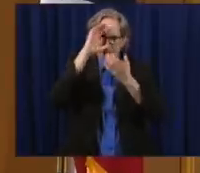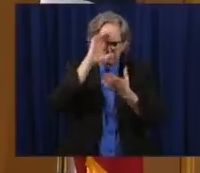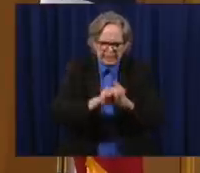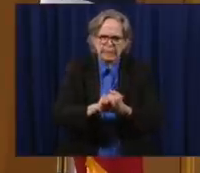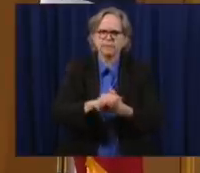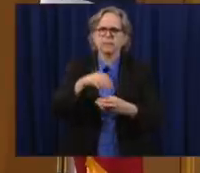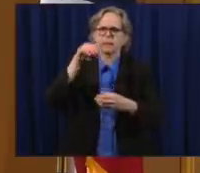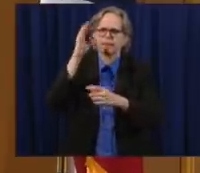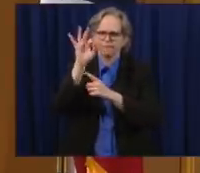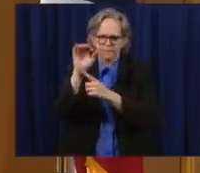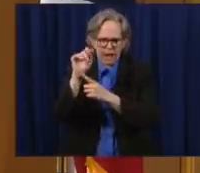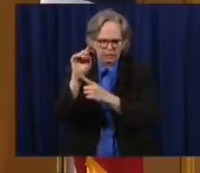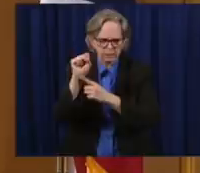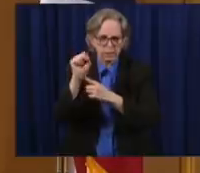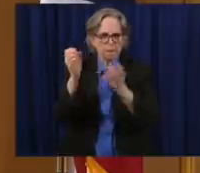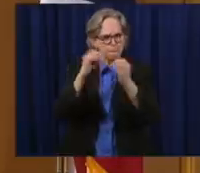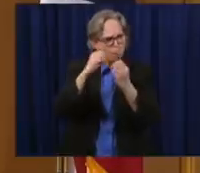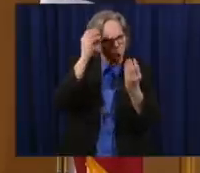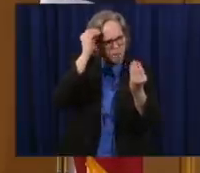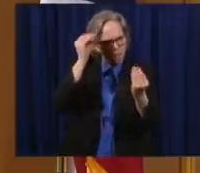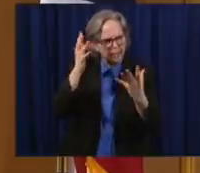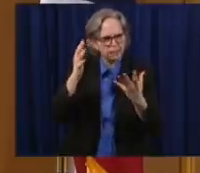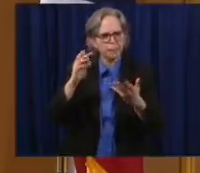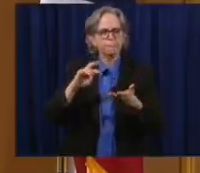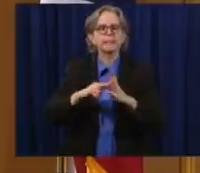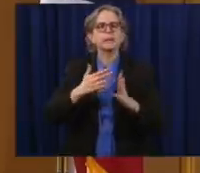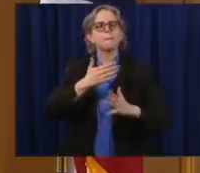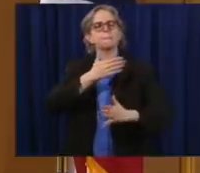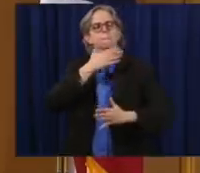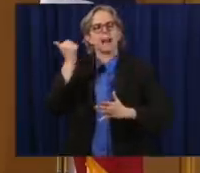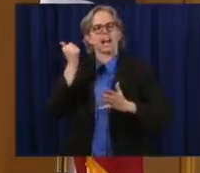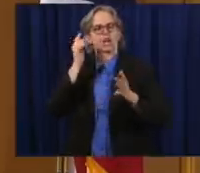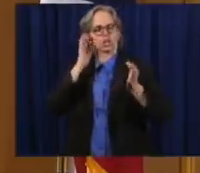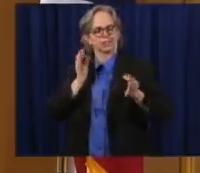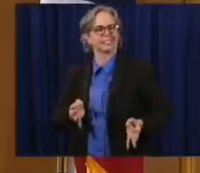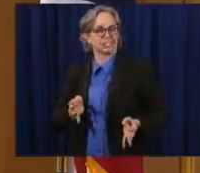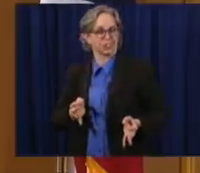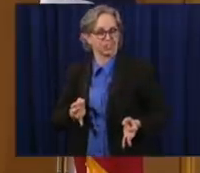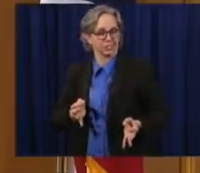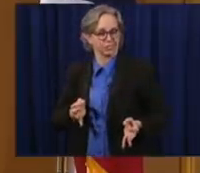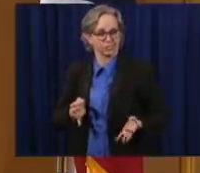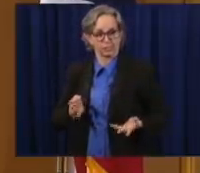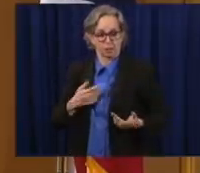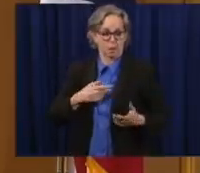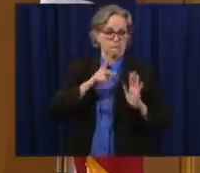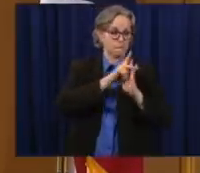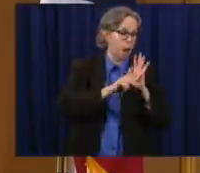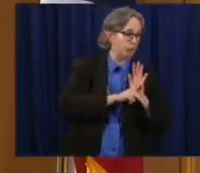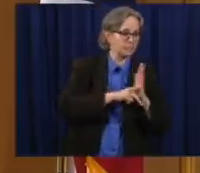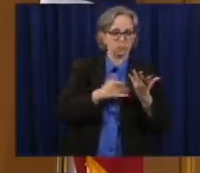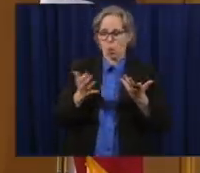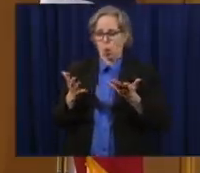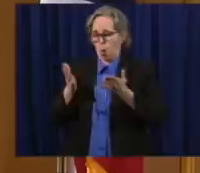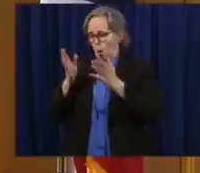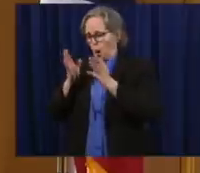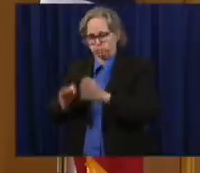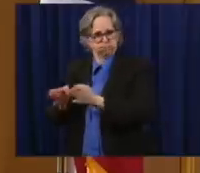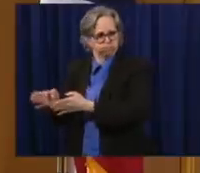information results in better decisions, whether they're public policy decisions or individual decisions in